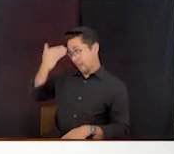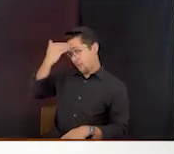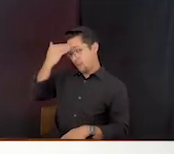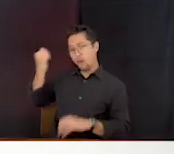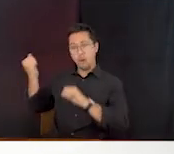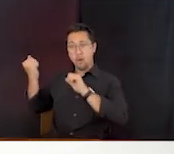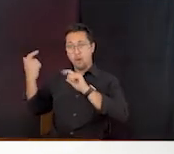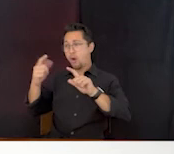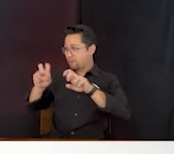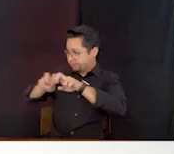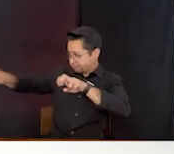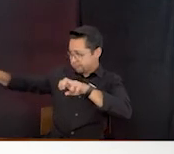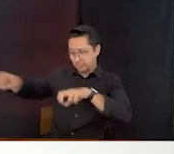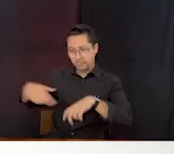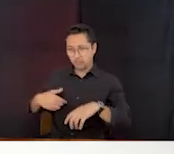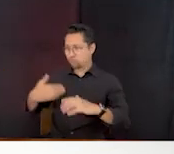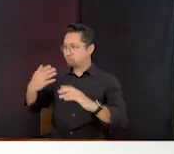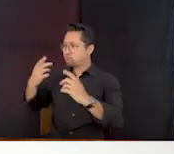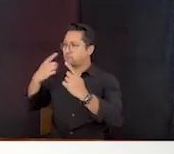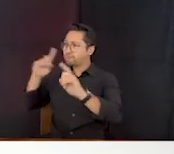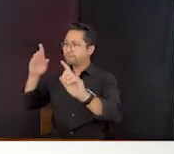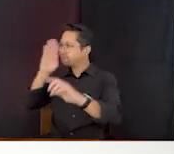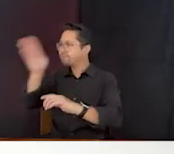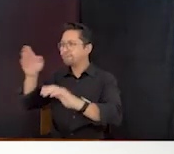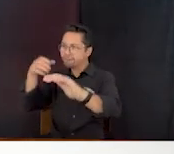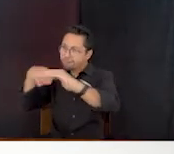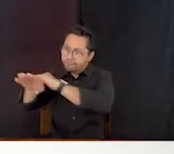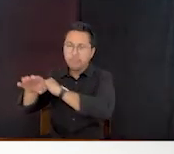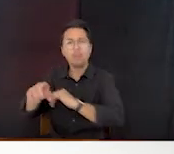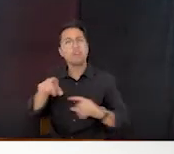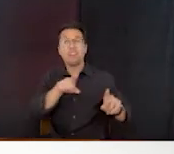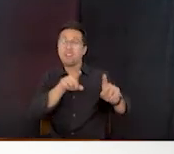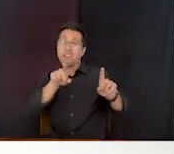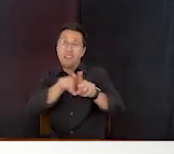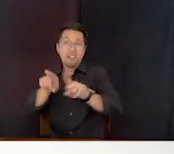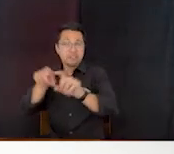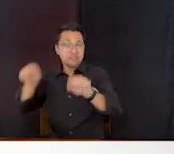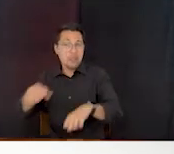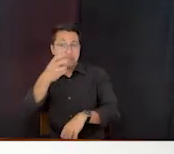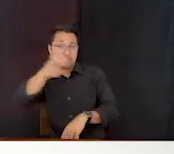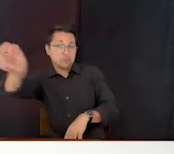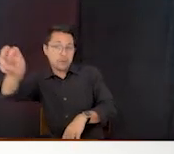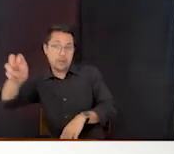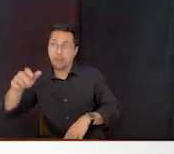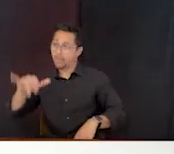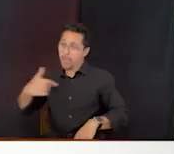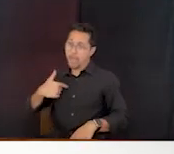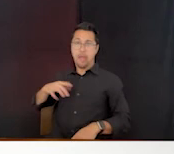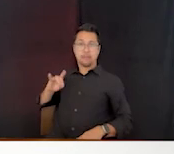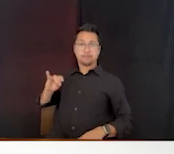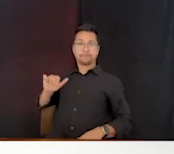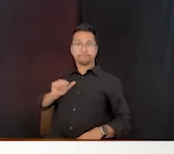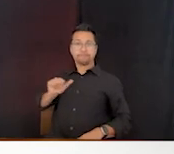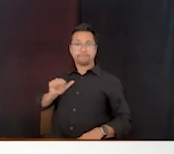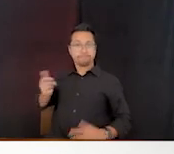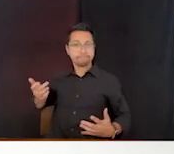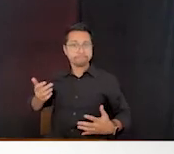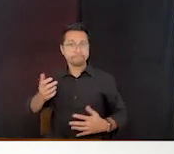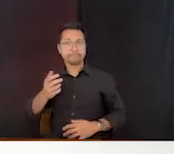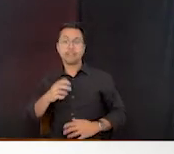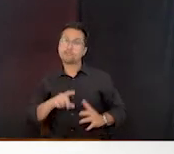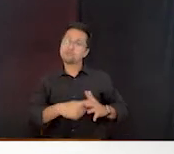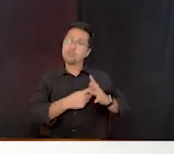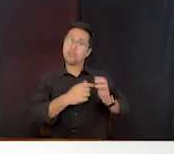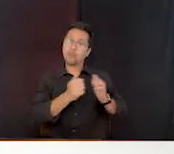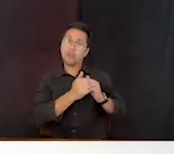of our panelists just went straight into FSU. You could also transfer in, which is what I personally did. And so I